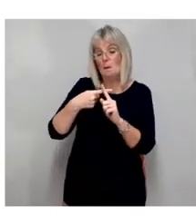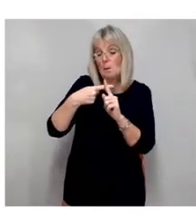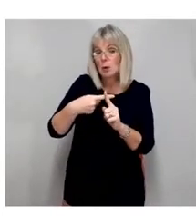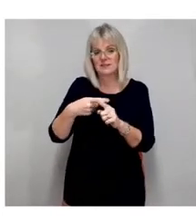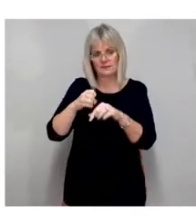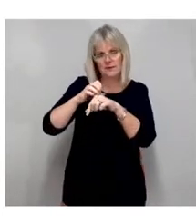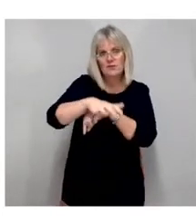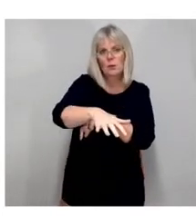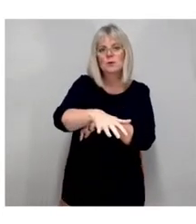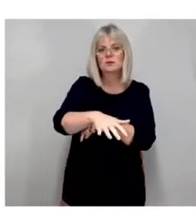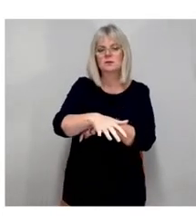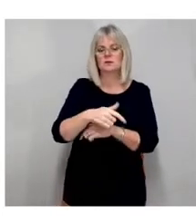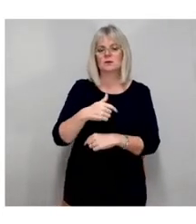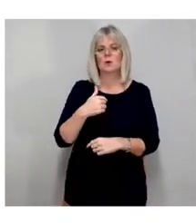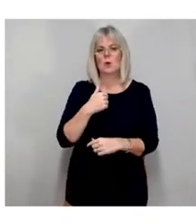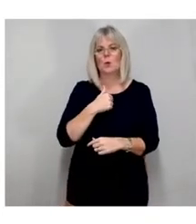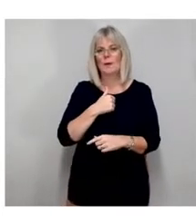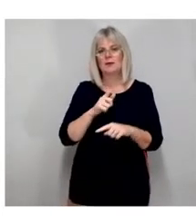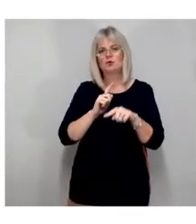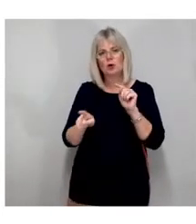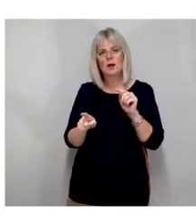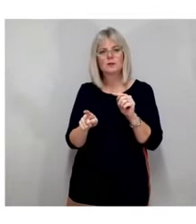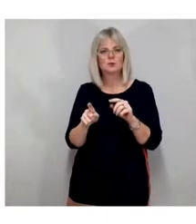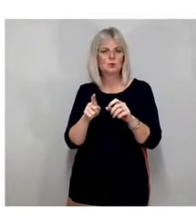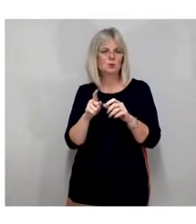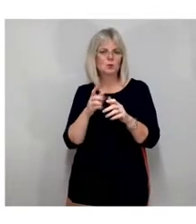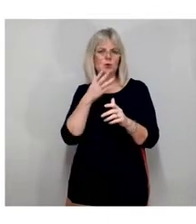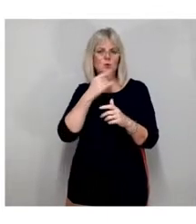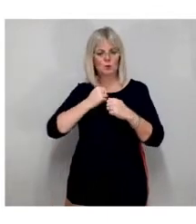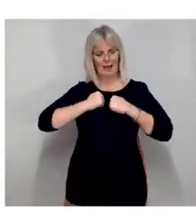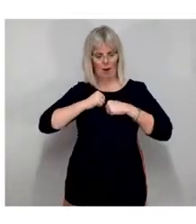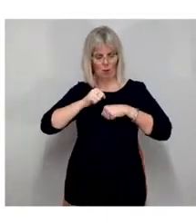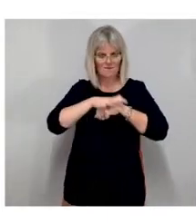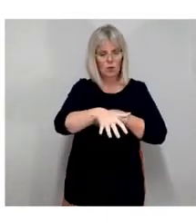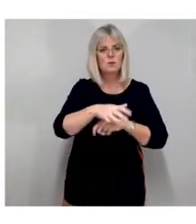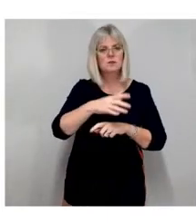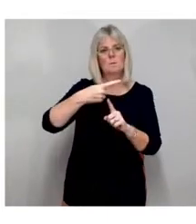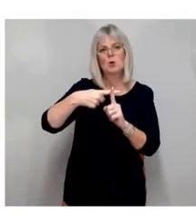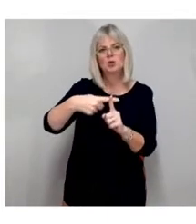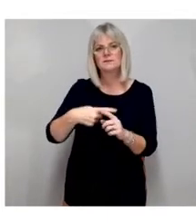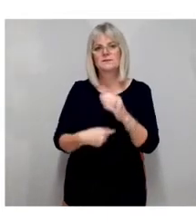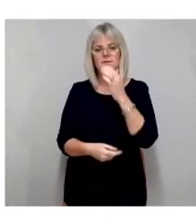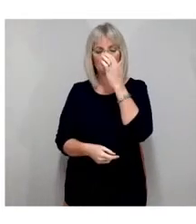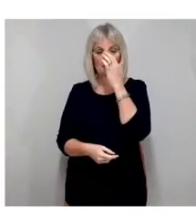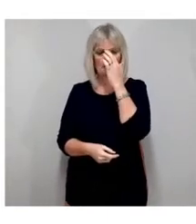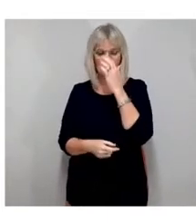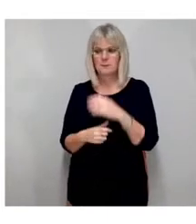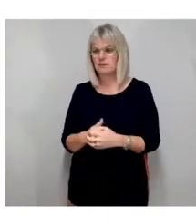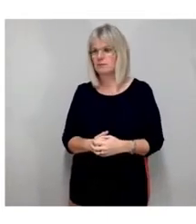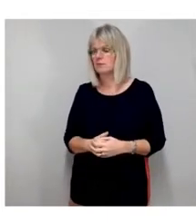in a much more positive fashion. Brilliant, brilliant stuff. Really, really fantastic to